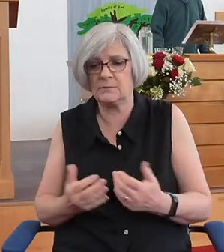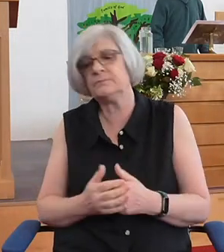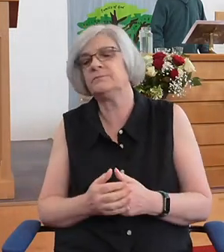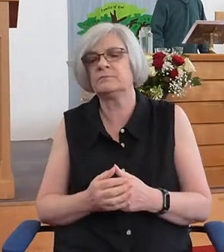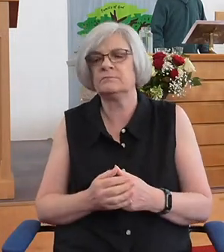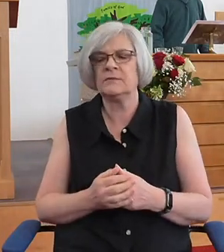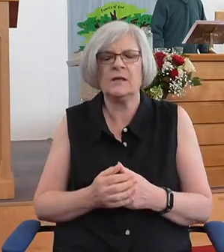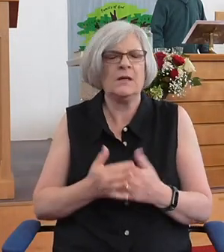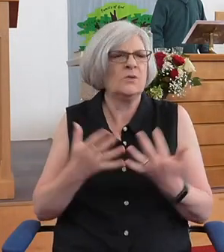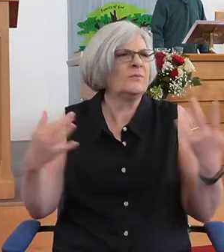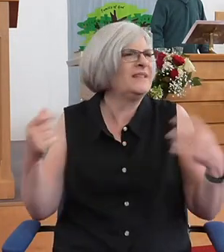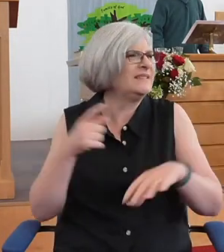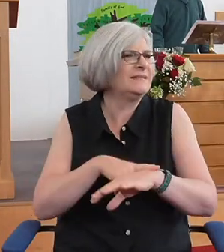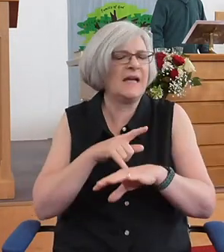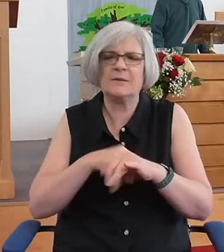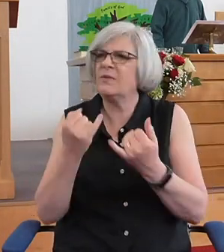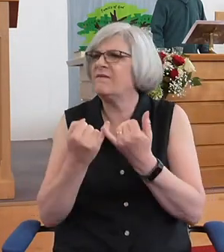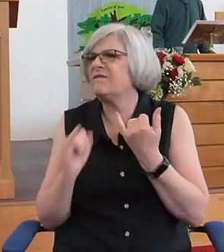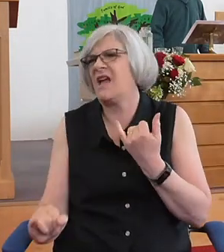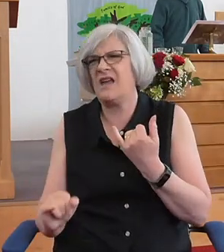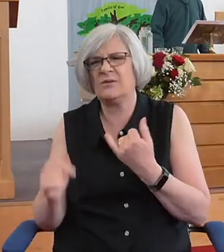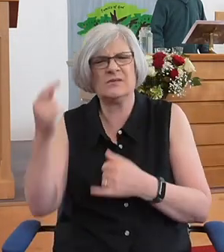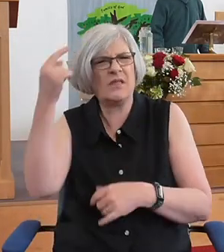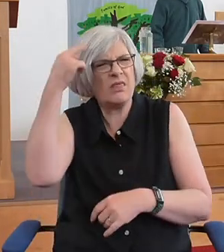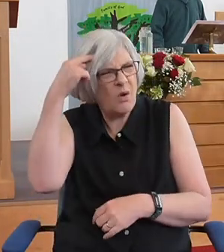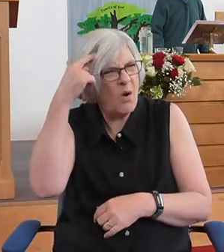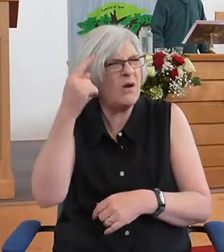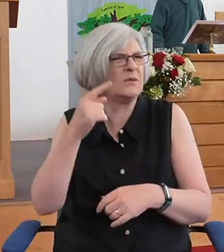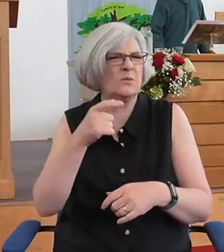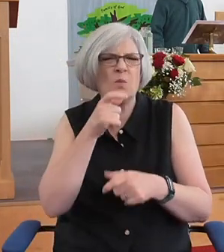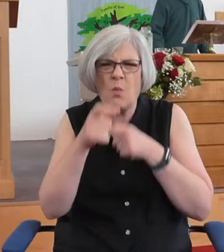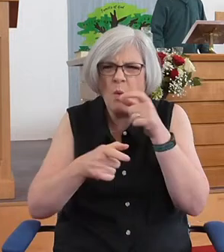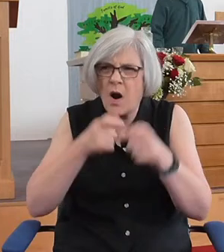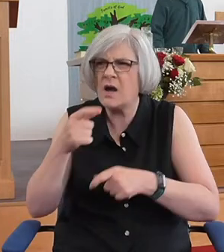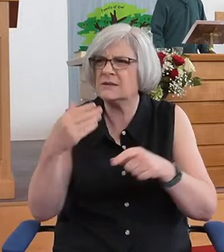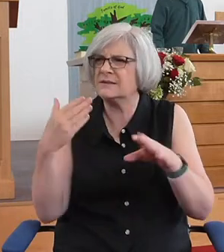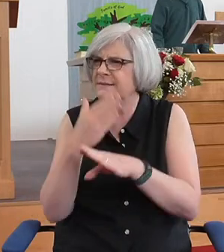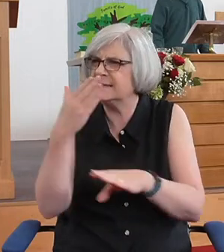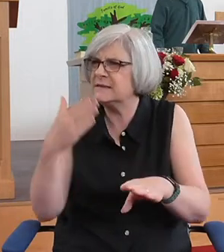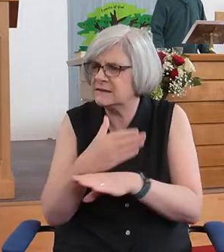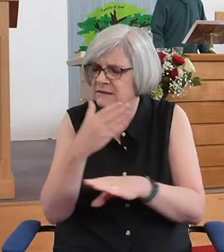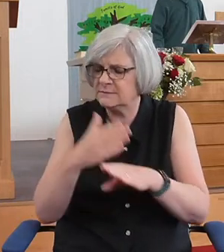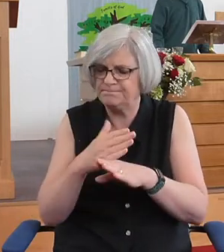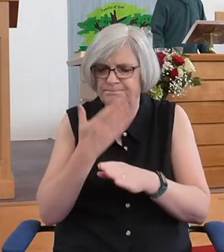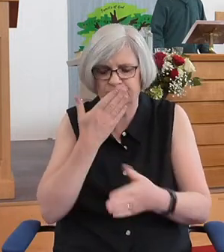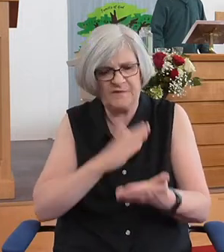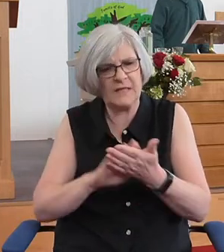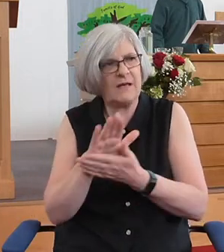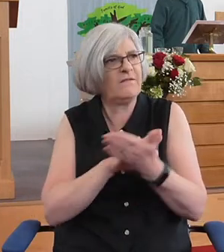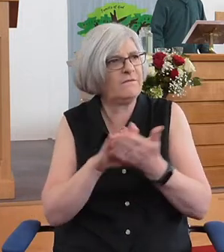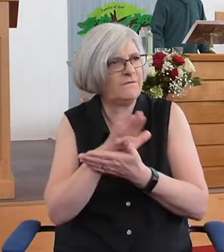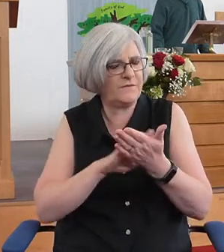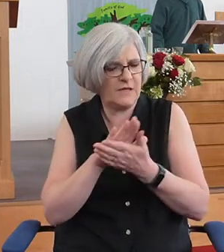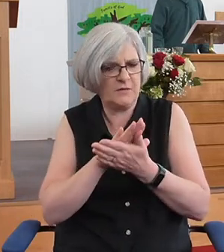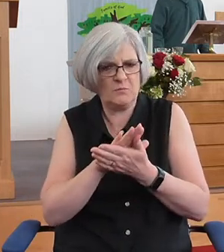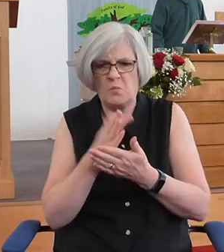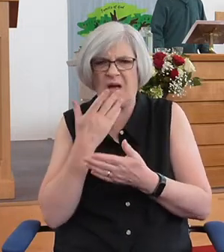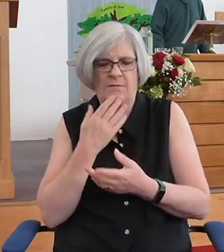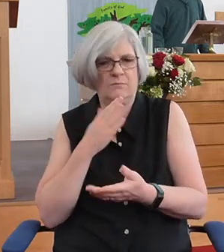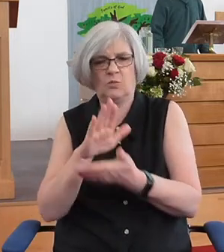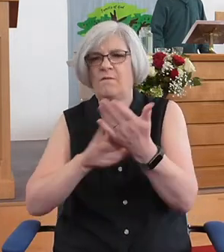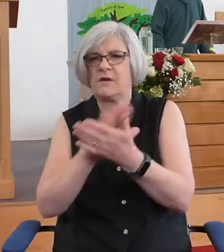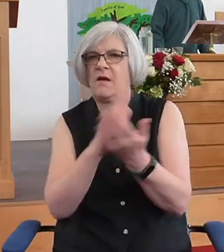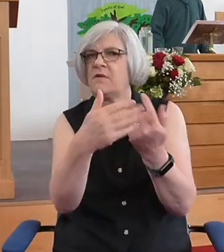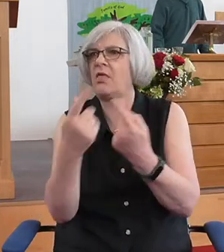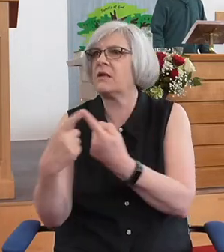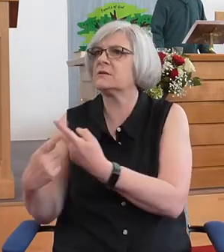Too often we have failed you in thought, word, and deed. Forgive us for being unforgiving,